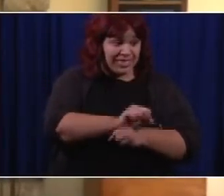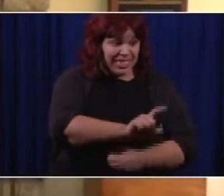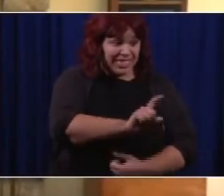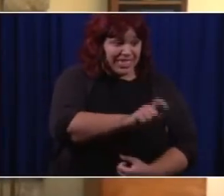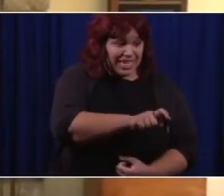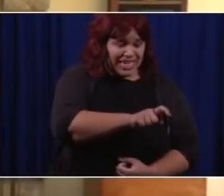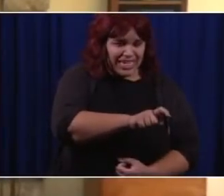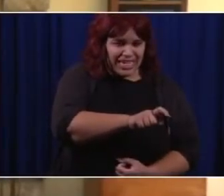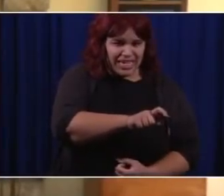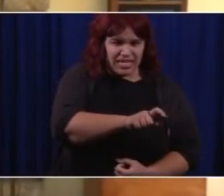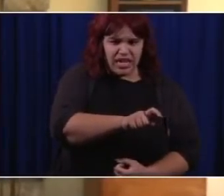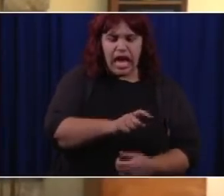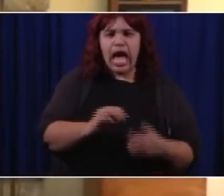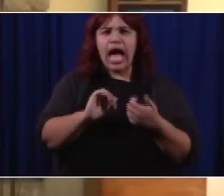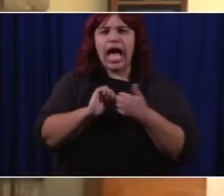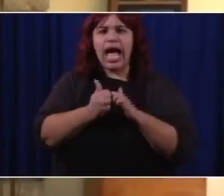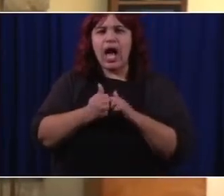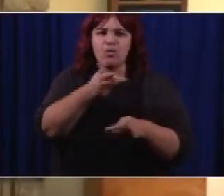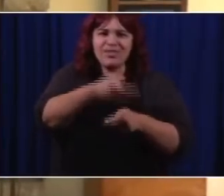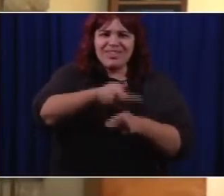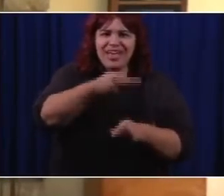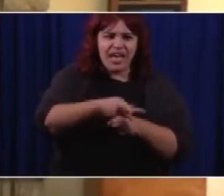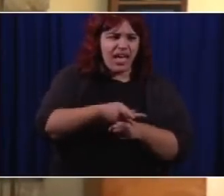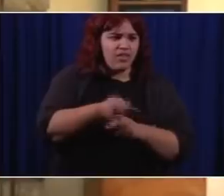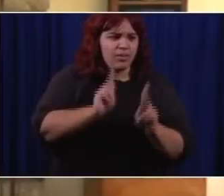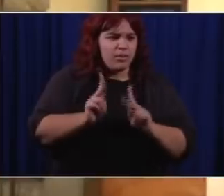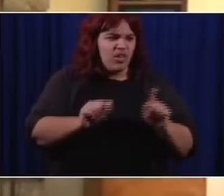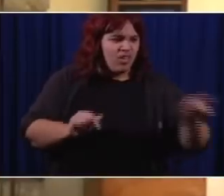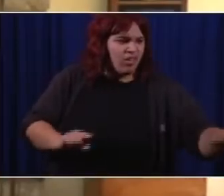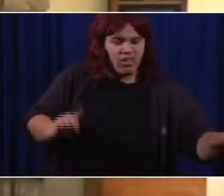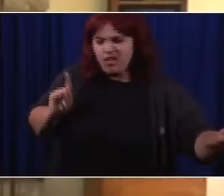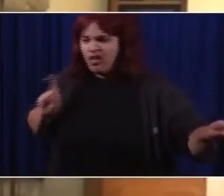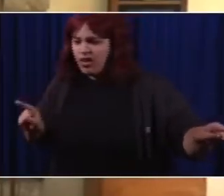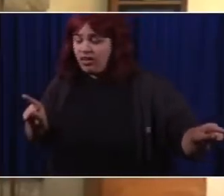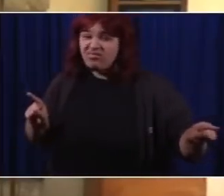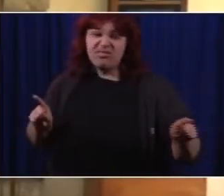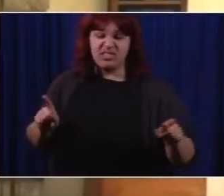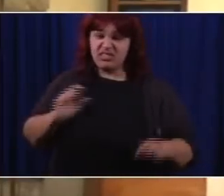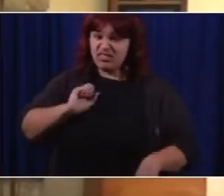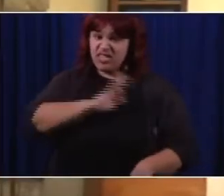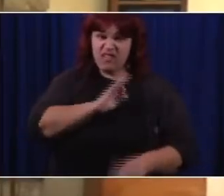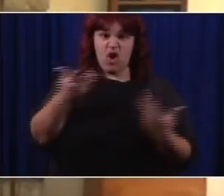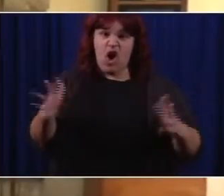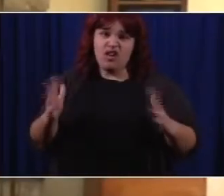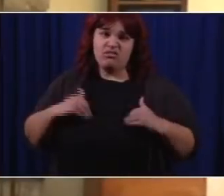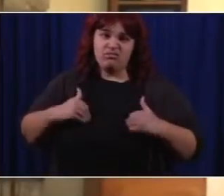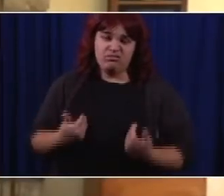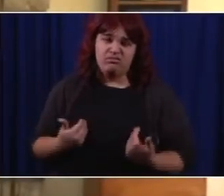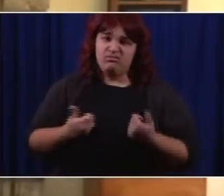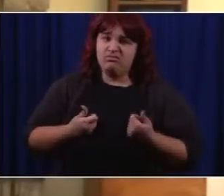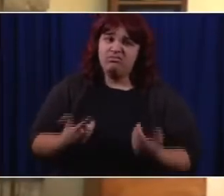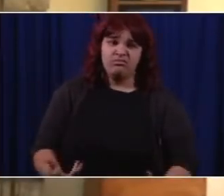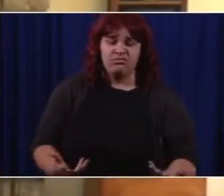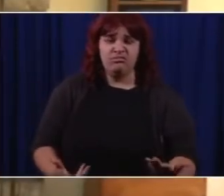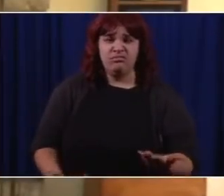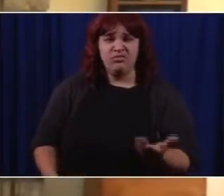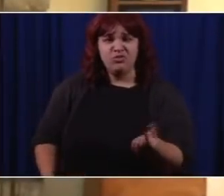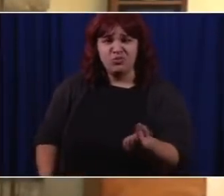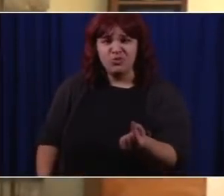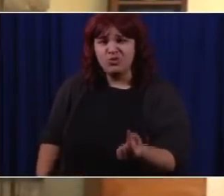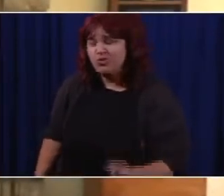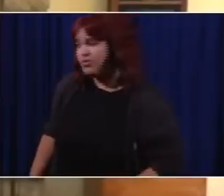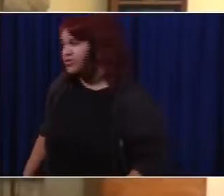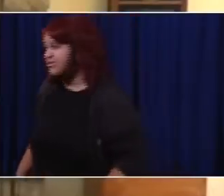healthcare workers are already exhausted? Yeah, it's a good point. I mean, as we talked about last night,